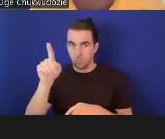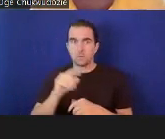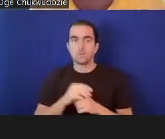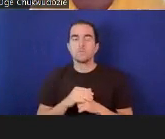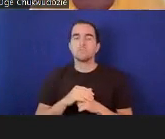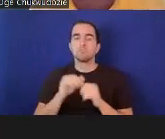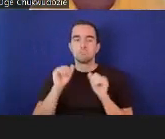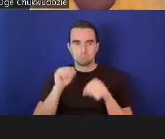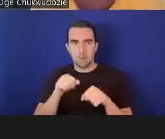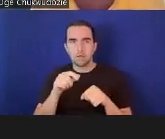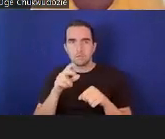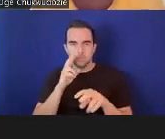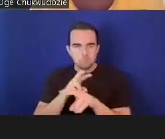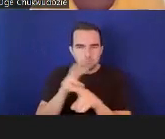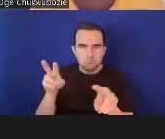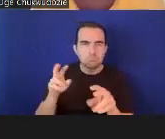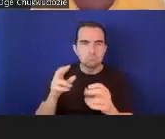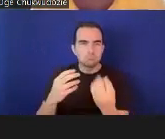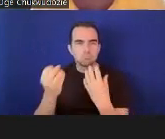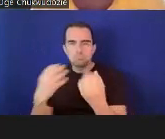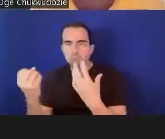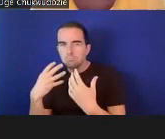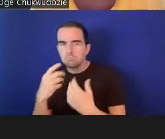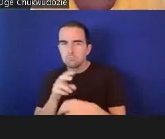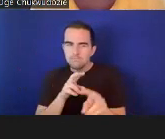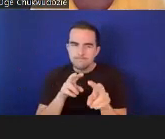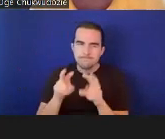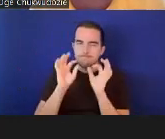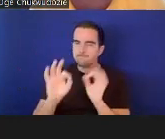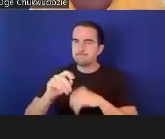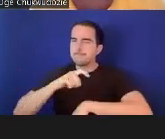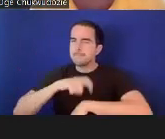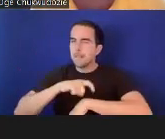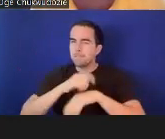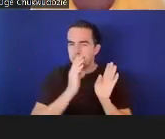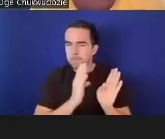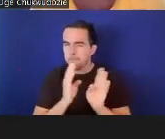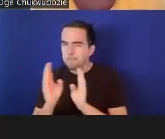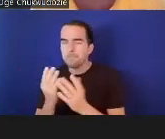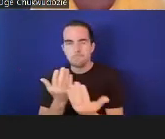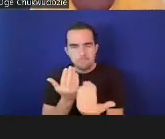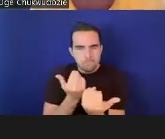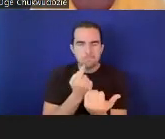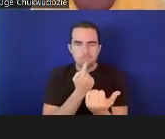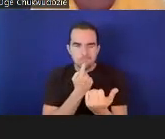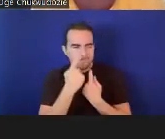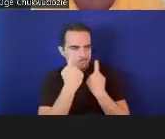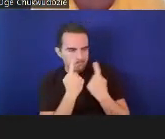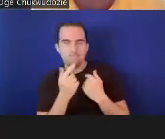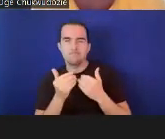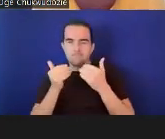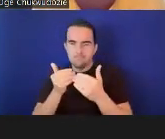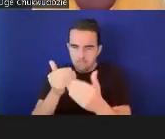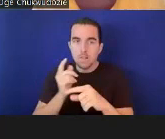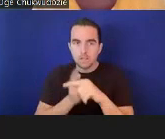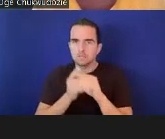manner. You know, so that means that they will be able to actually improve the quality of the service that they are providing if the CSO is able to